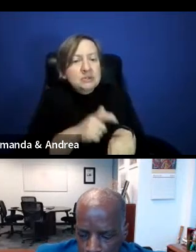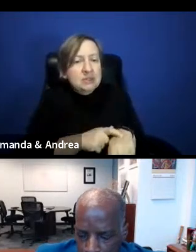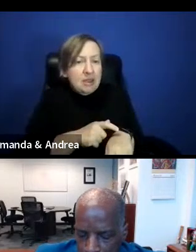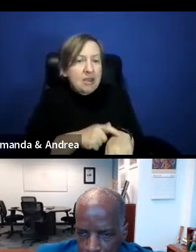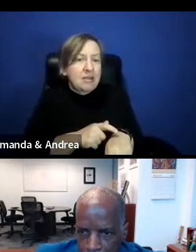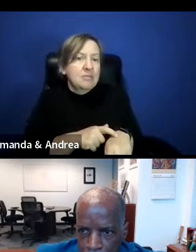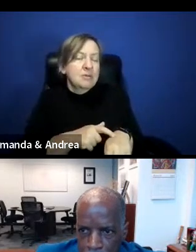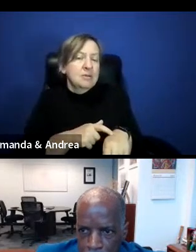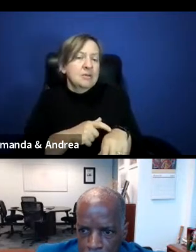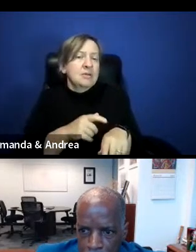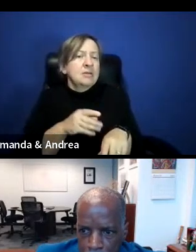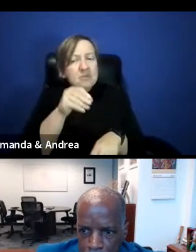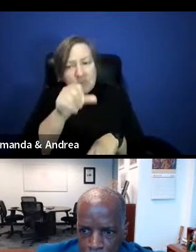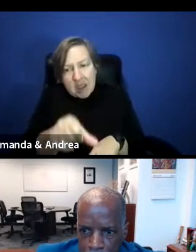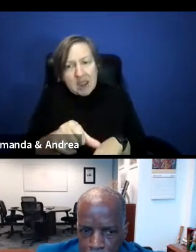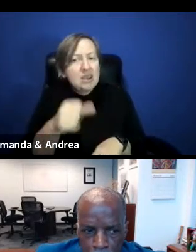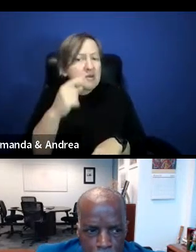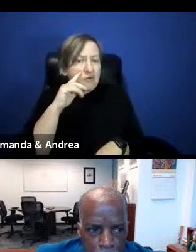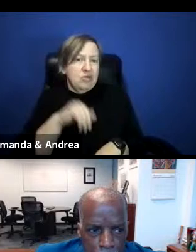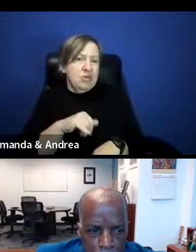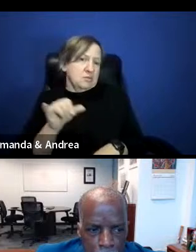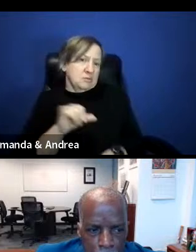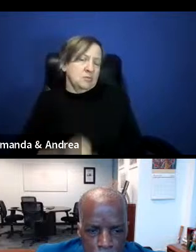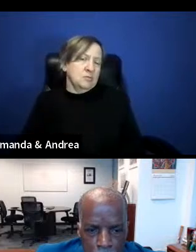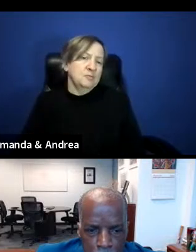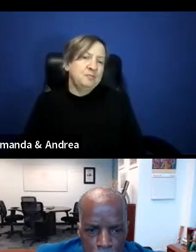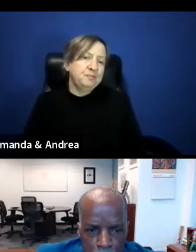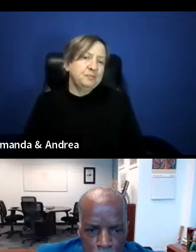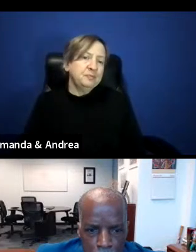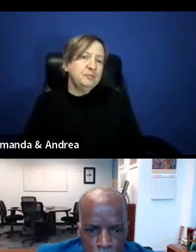a compensatory way. So.